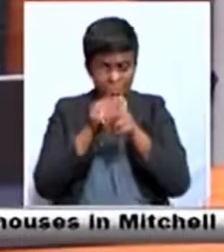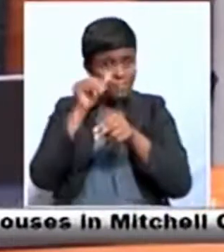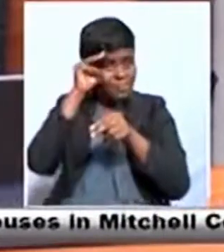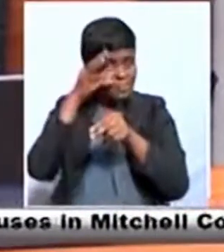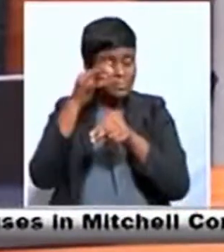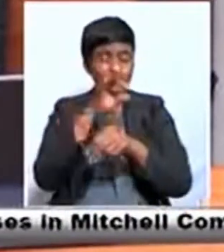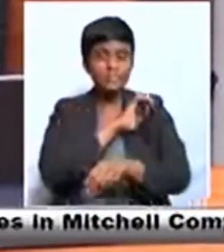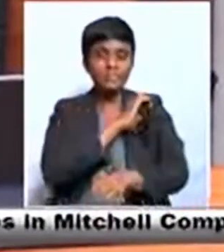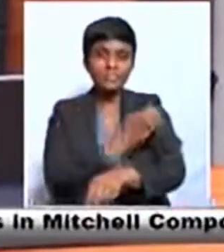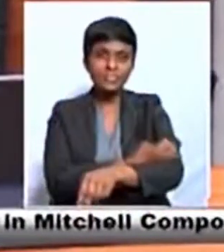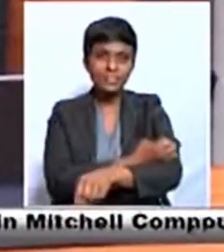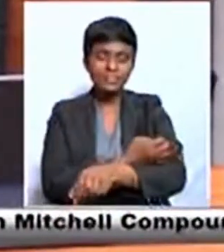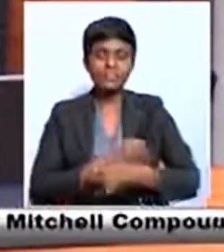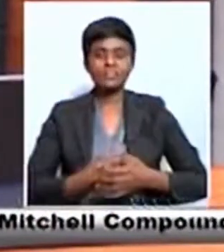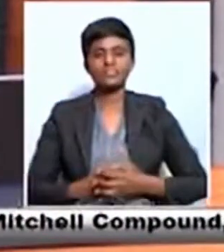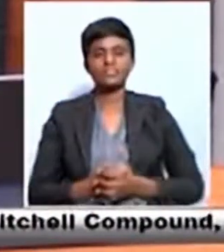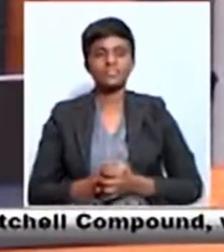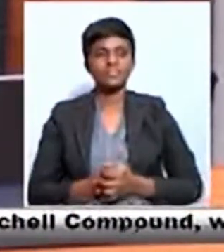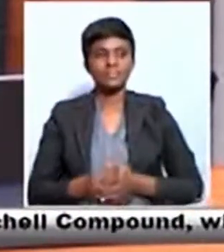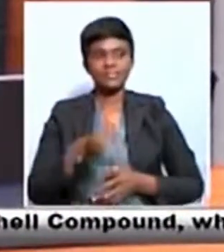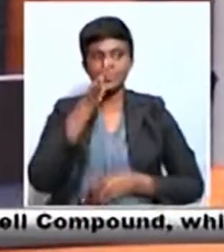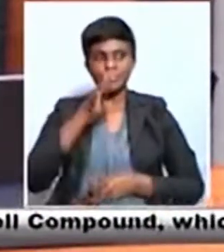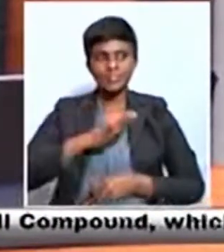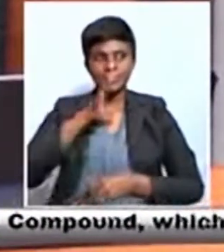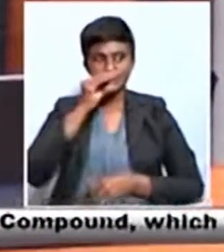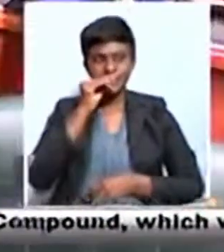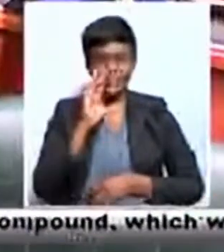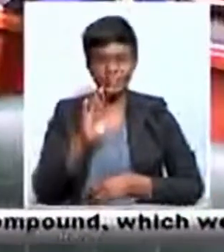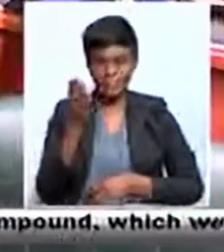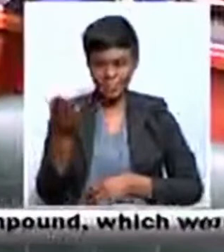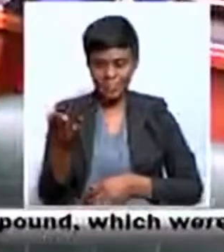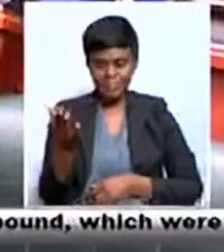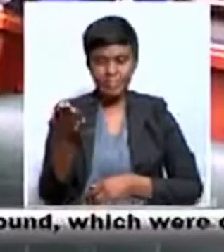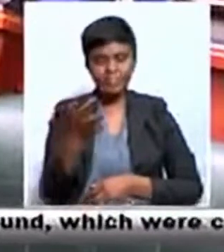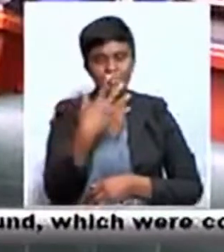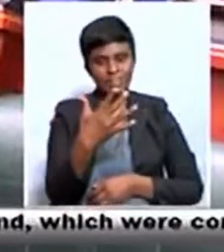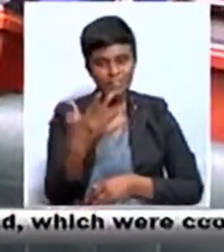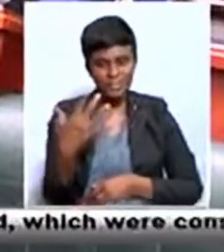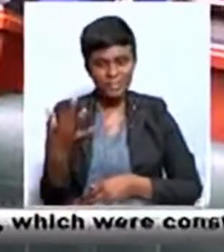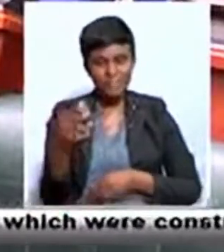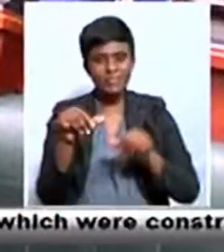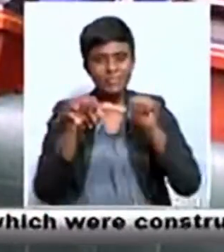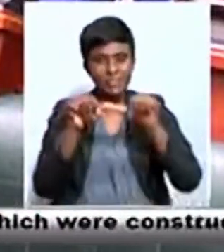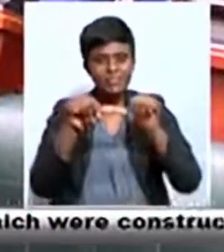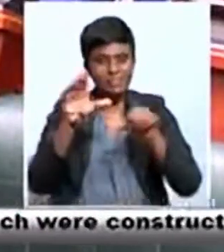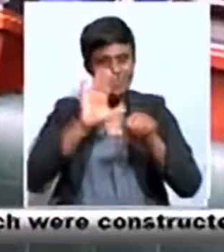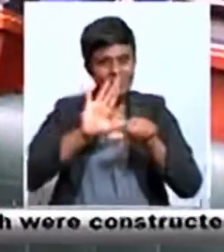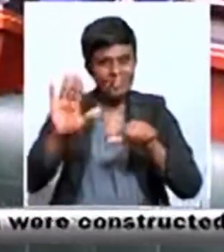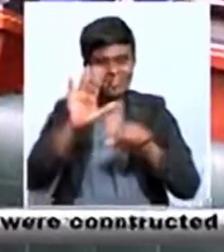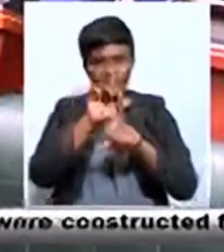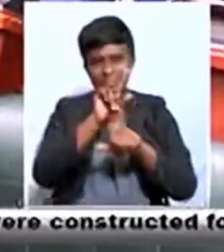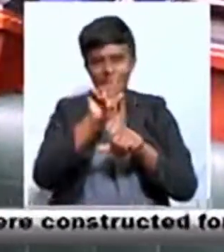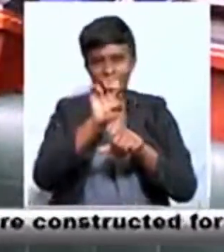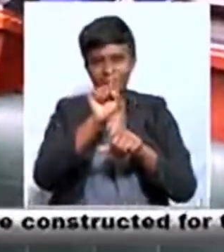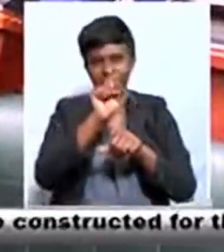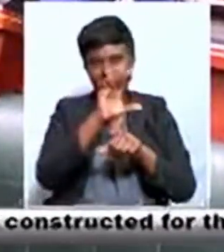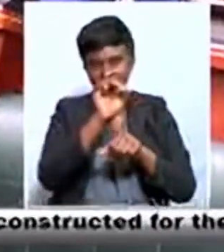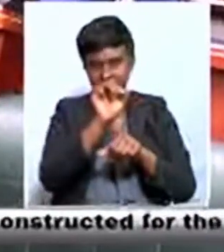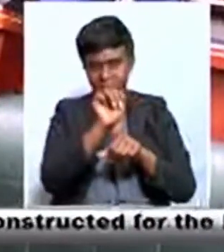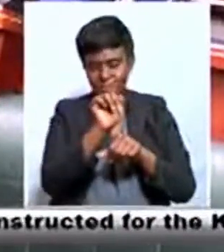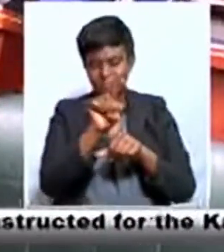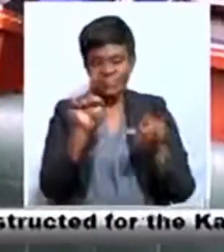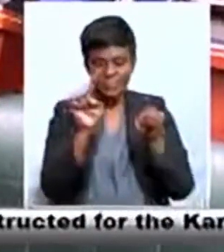Energy. Madam Speaker, these assets are still sitting on ZESCO books, so